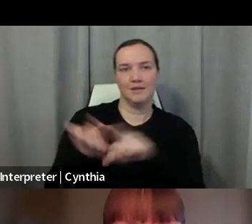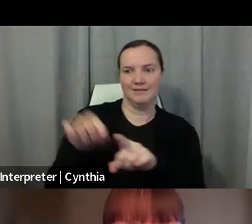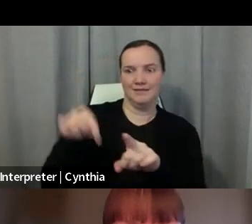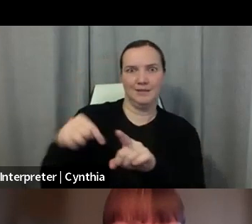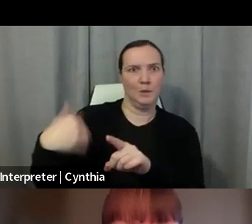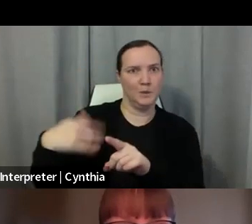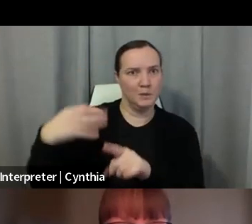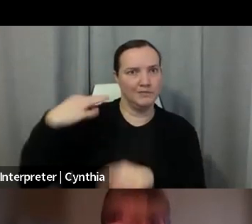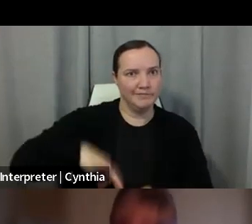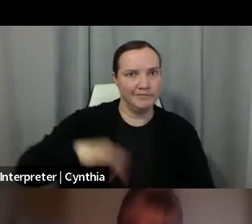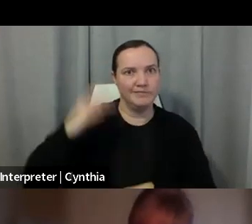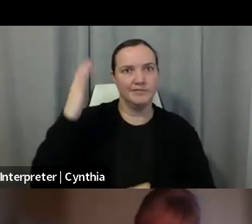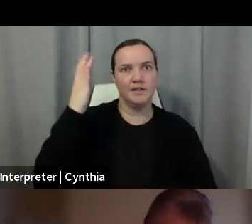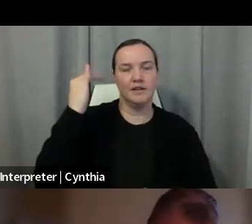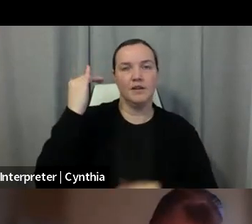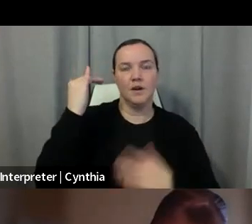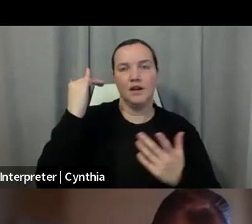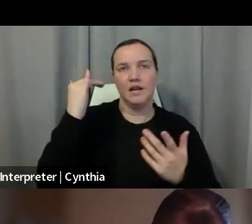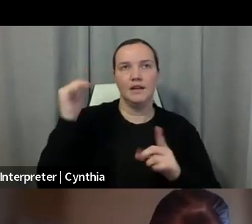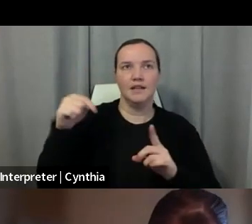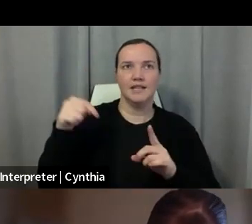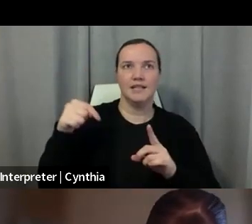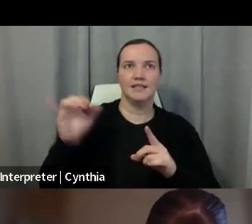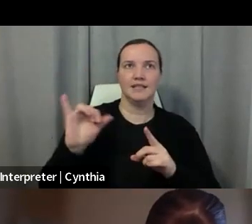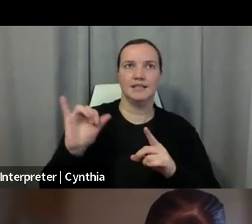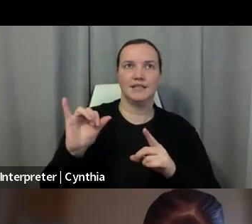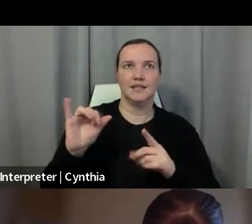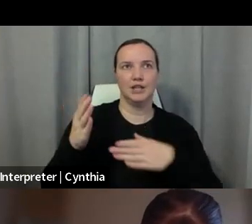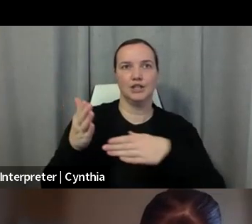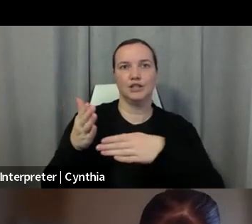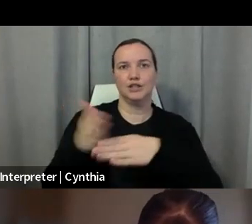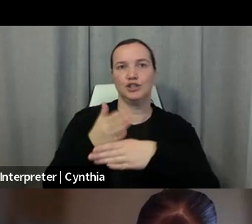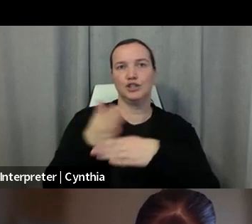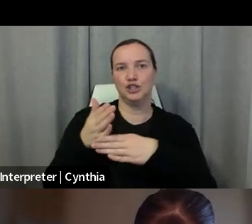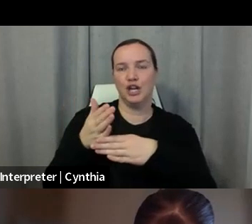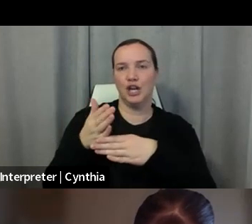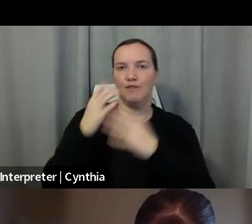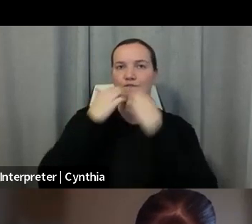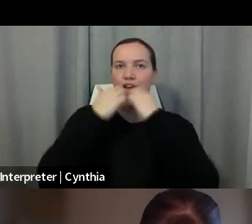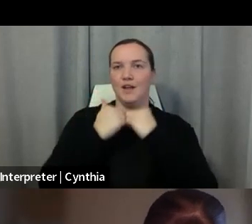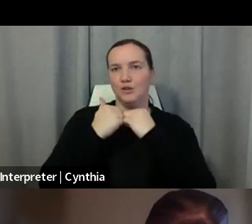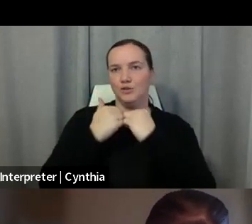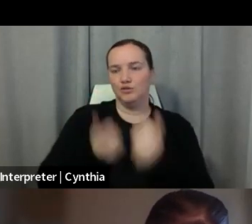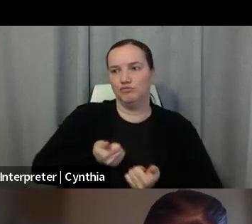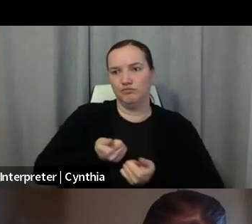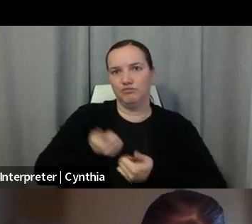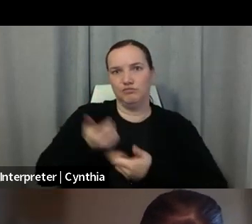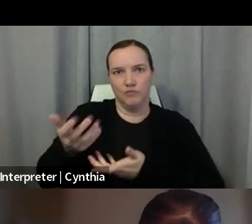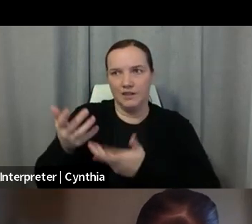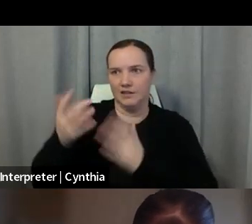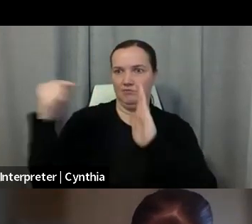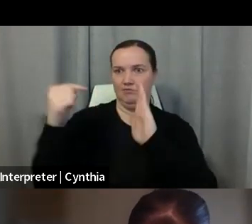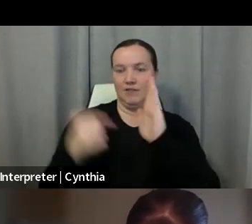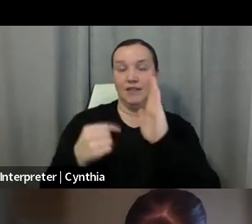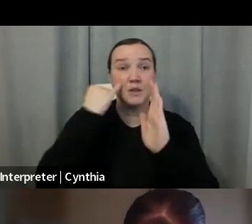a hopefully shared expression of shared values that you can point to. If we've gone